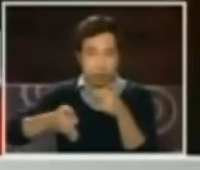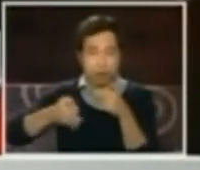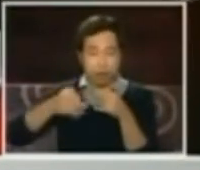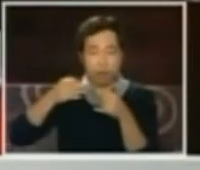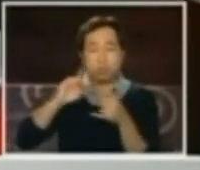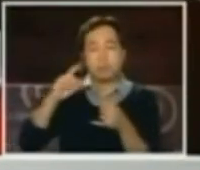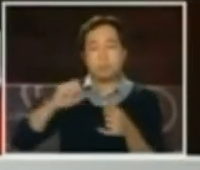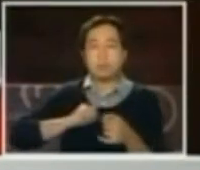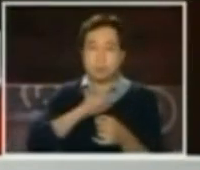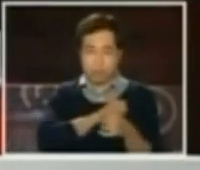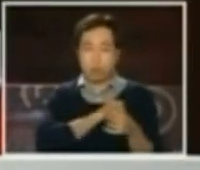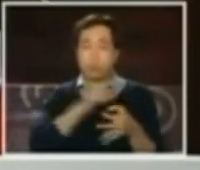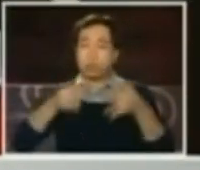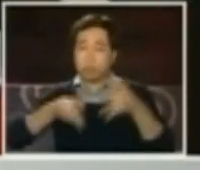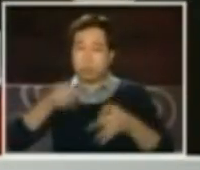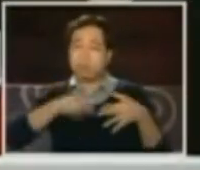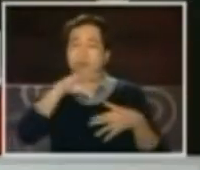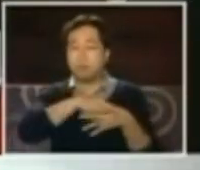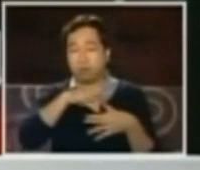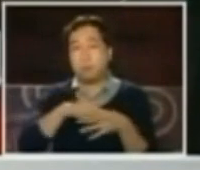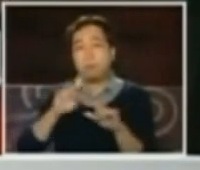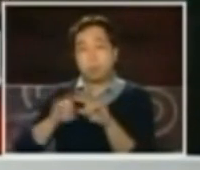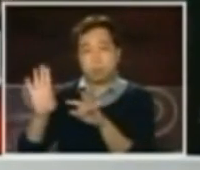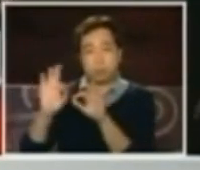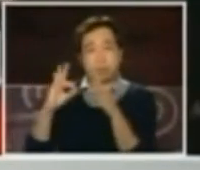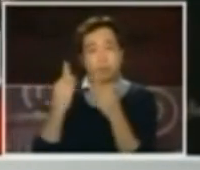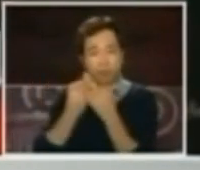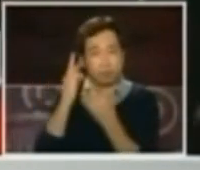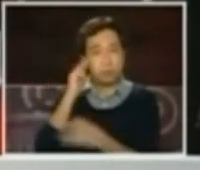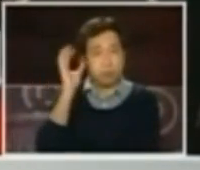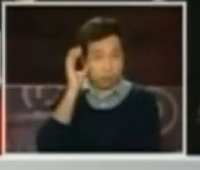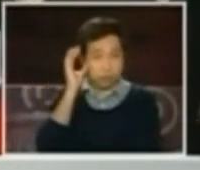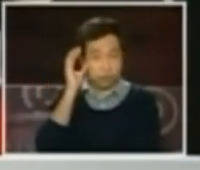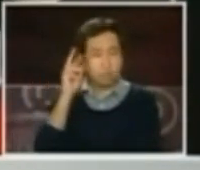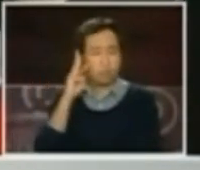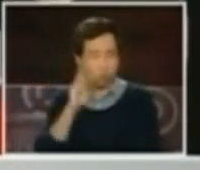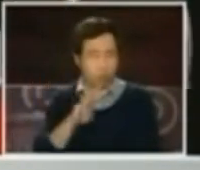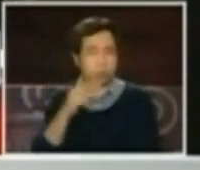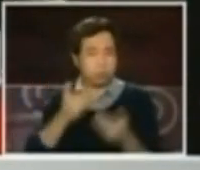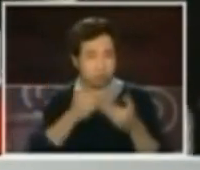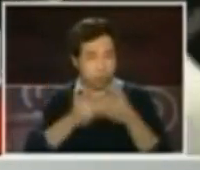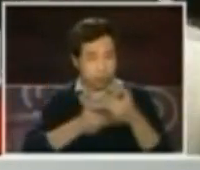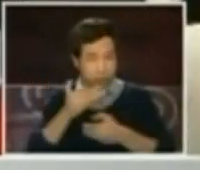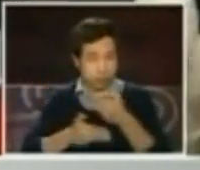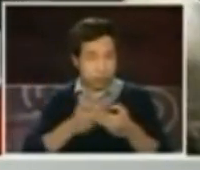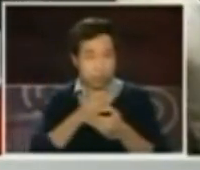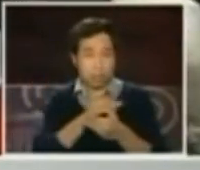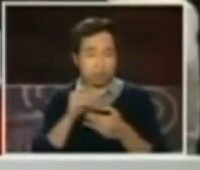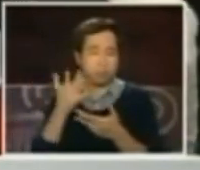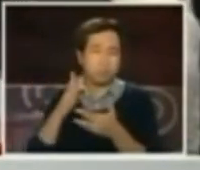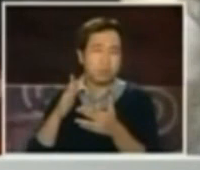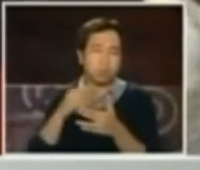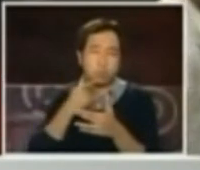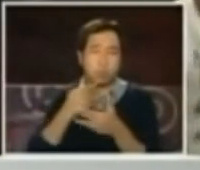the senator judges. But his family viewed the proceedings, as well as his very close